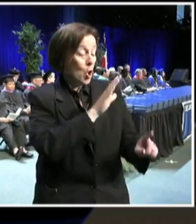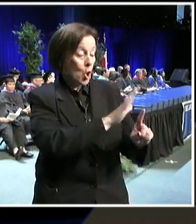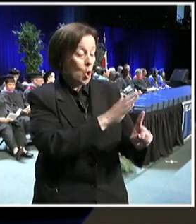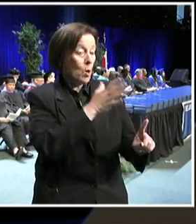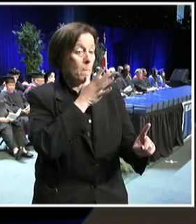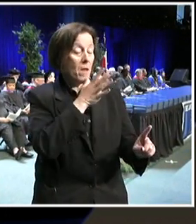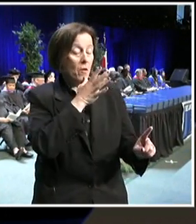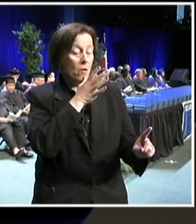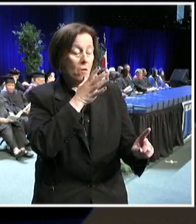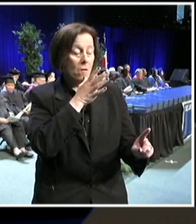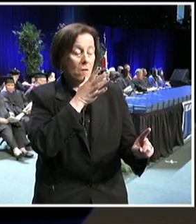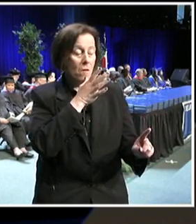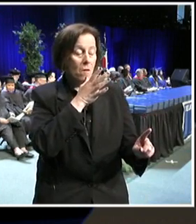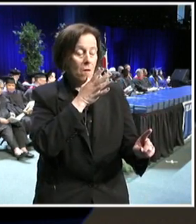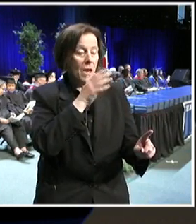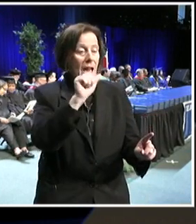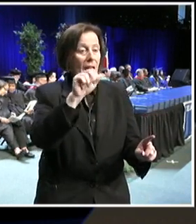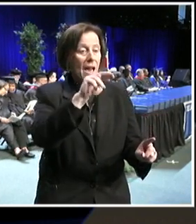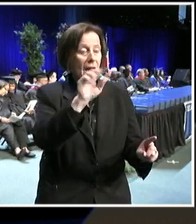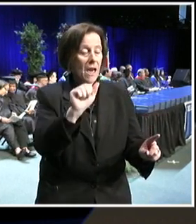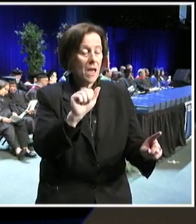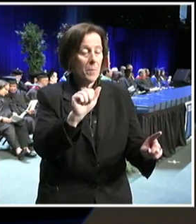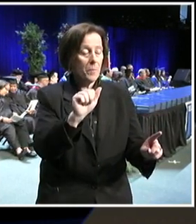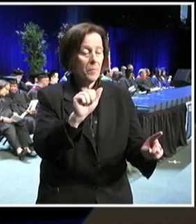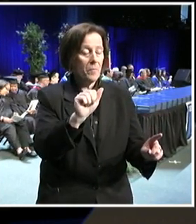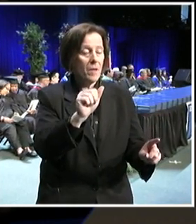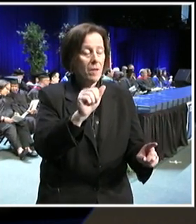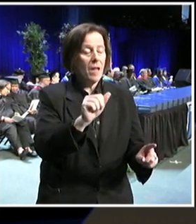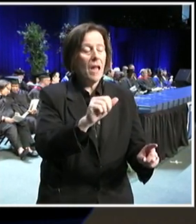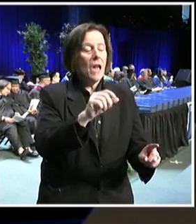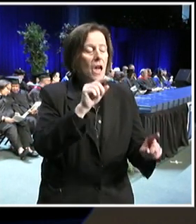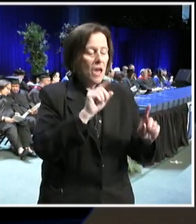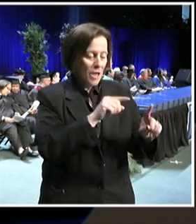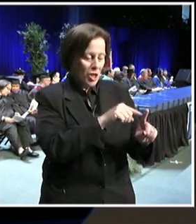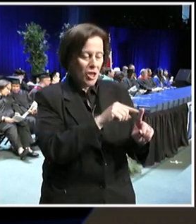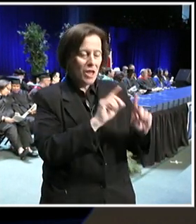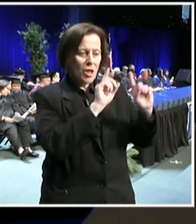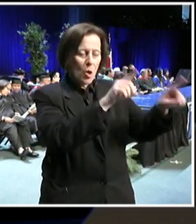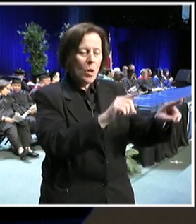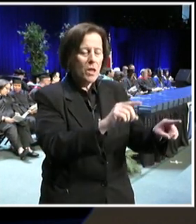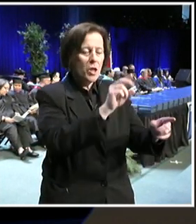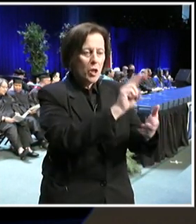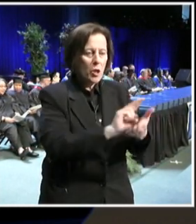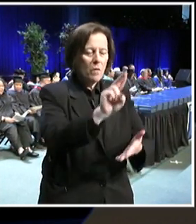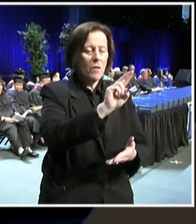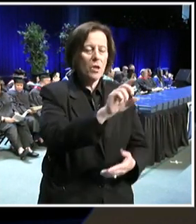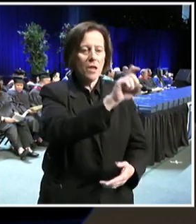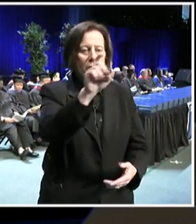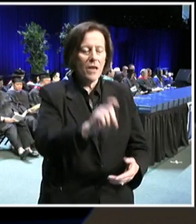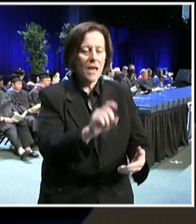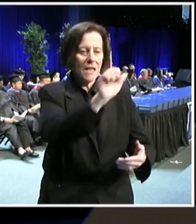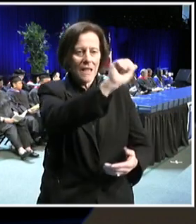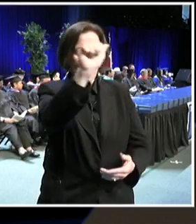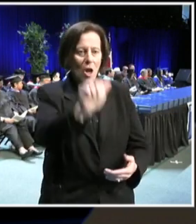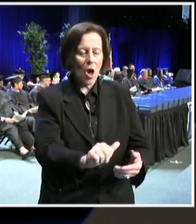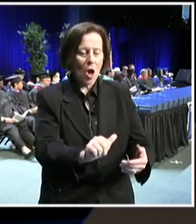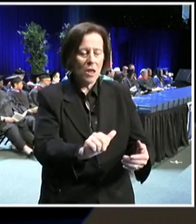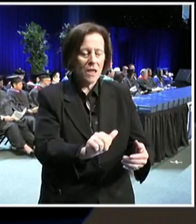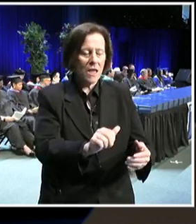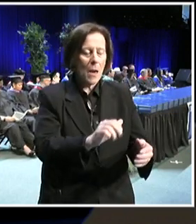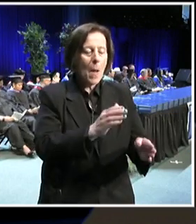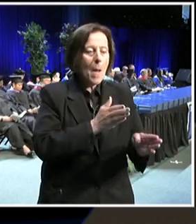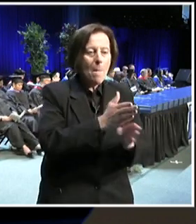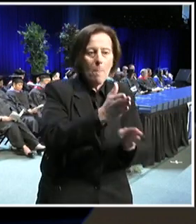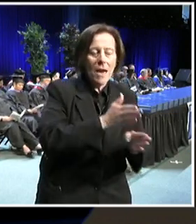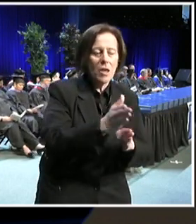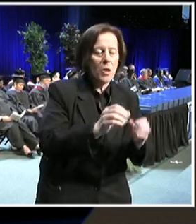Diana is the daughter of Anna Reyes. She'll be attending the University of Texas at Austin in the fall, majoring in